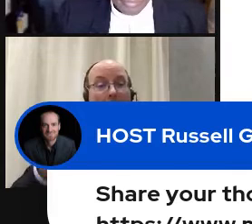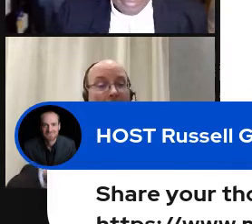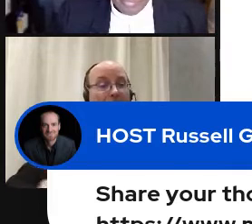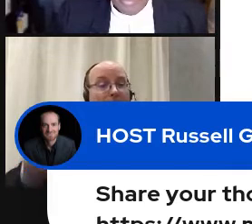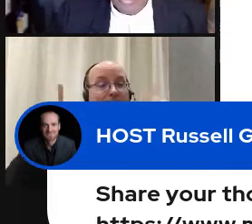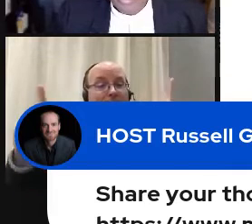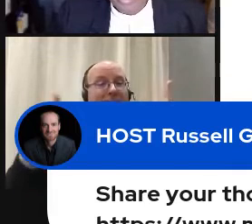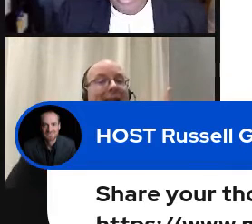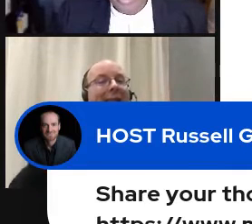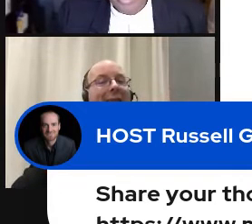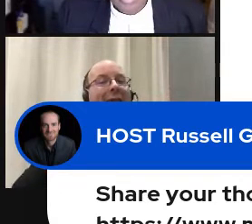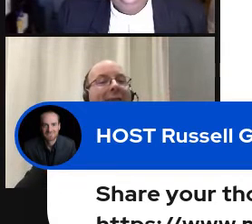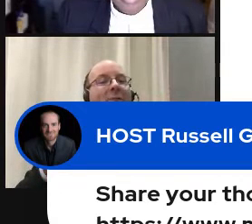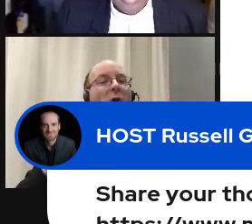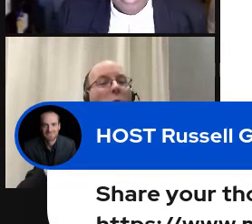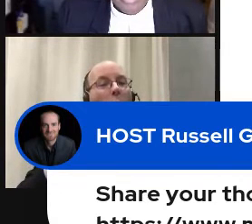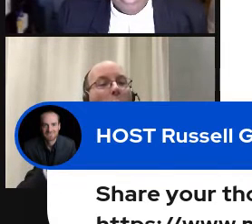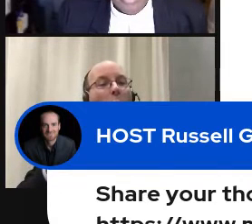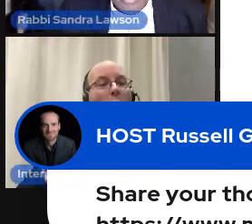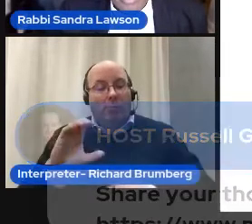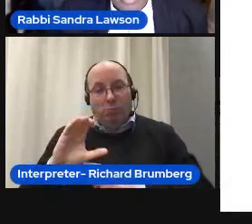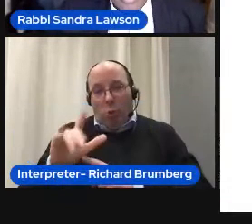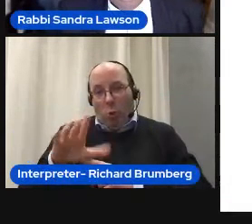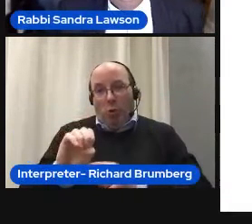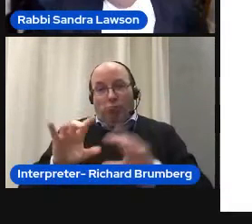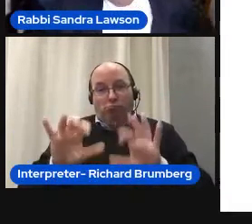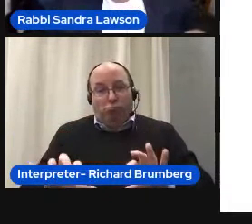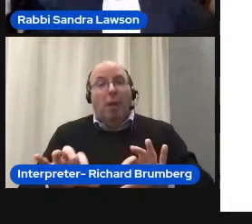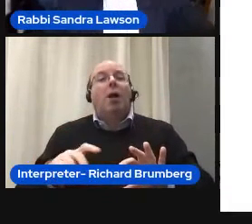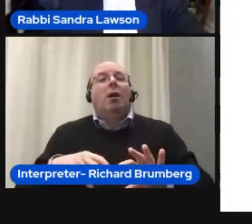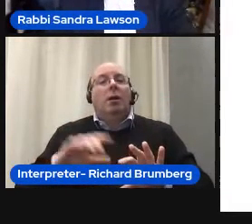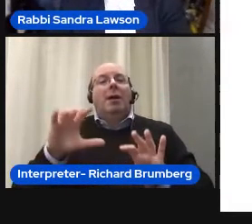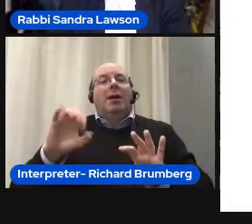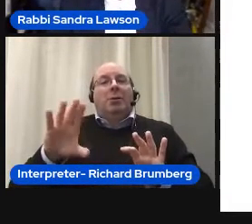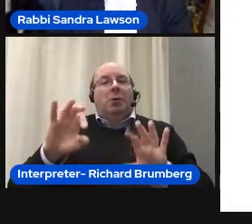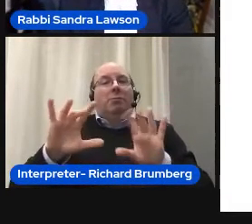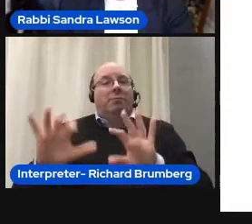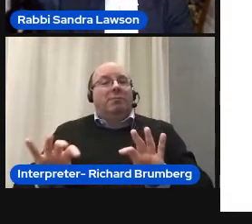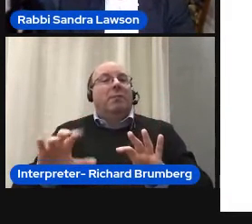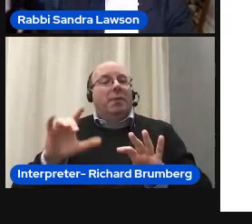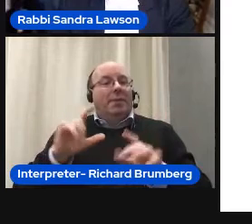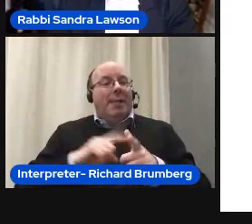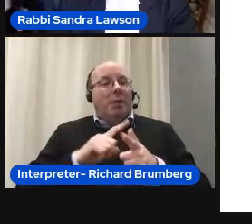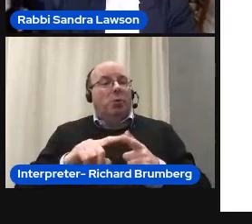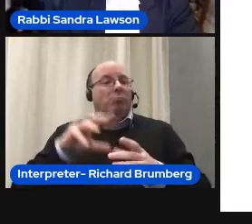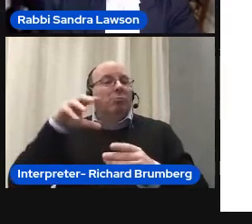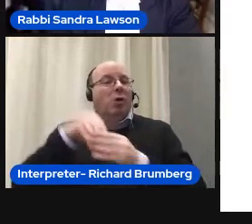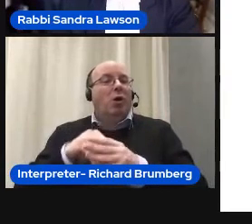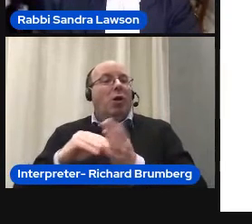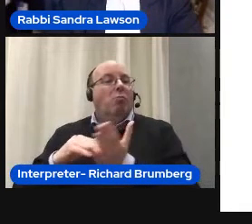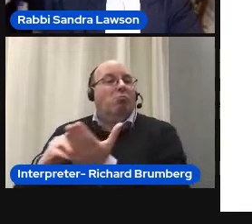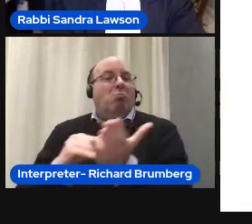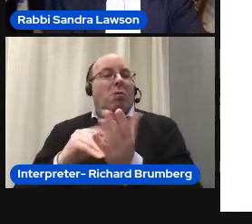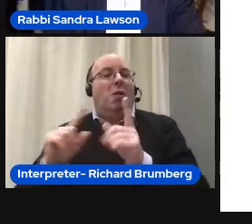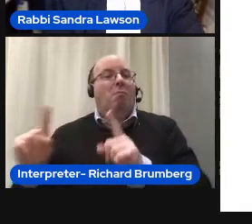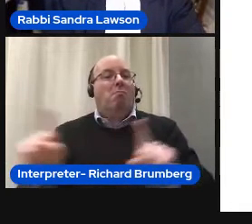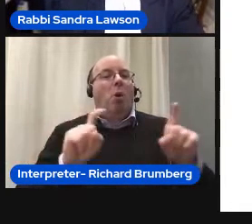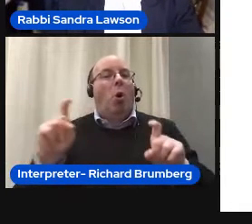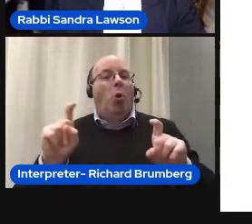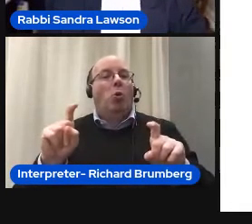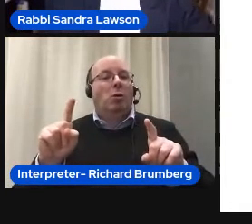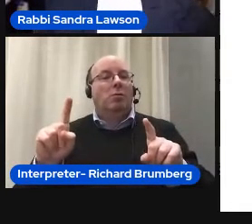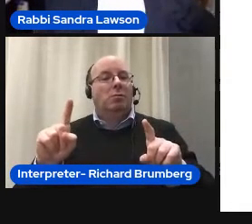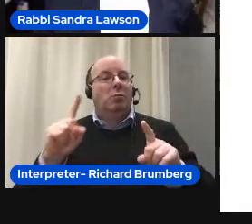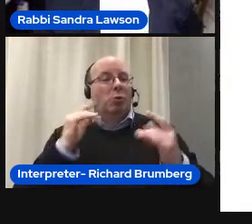there's a code. And if you enter the code, it will allow you to participate in the polls and the questions that we have